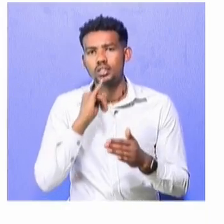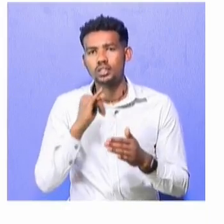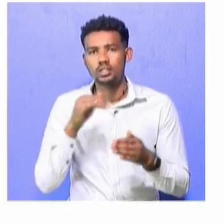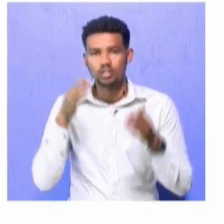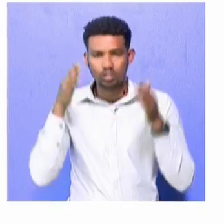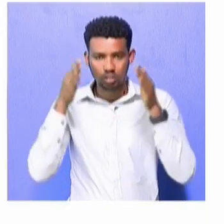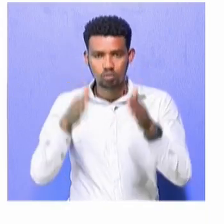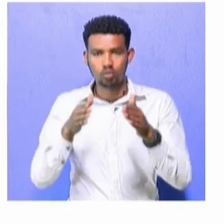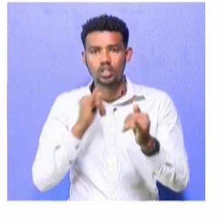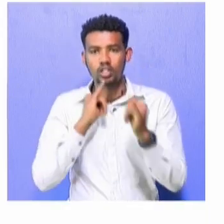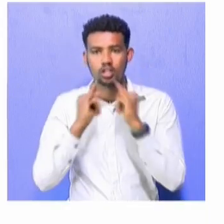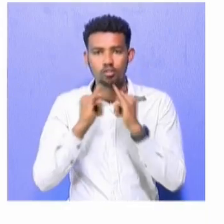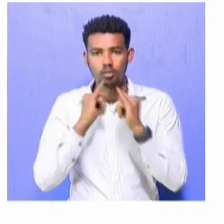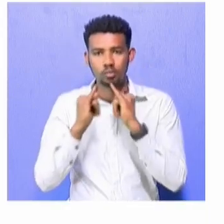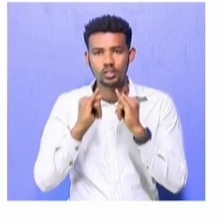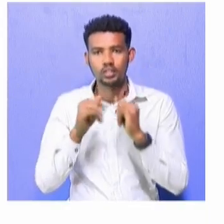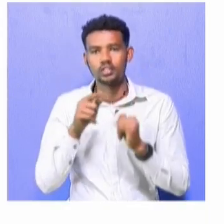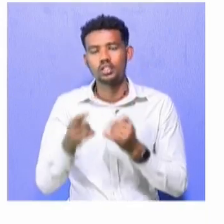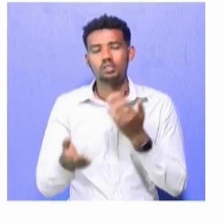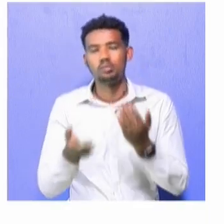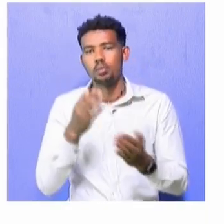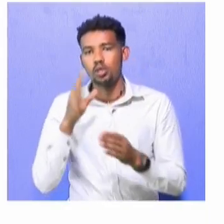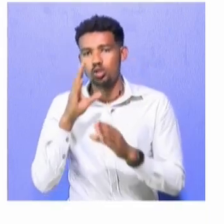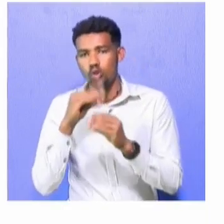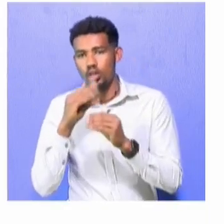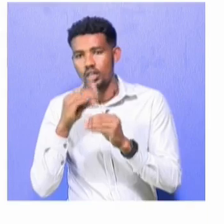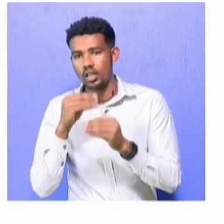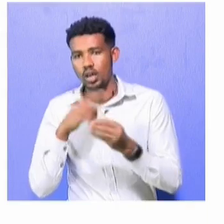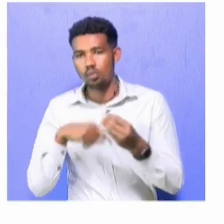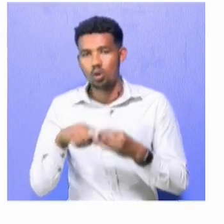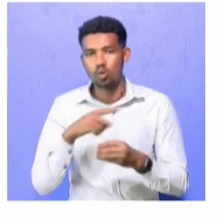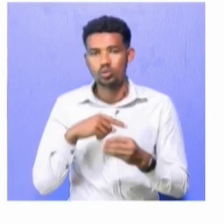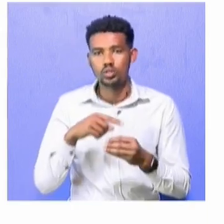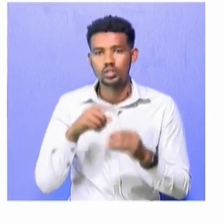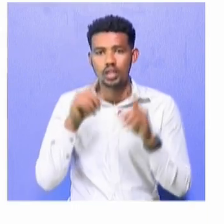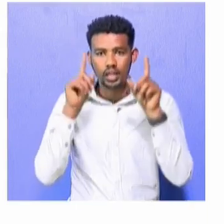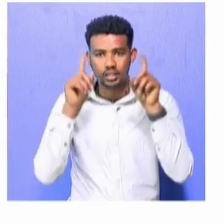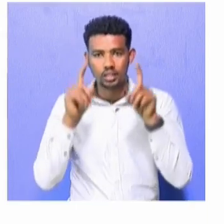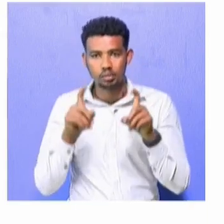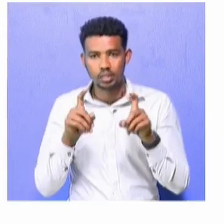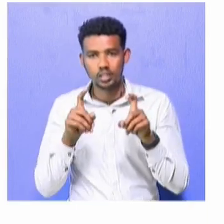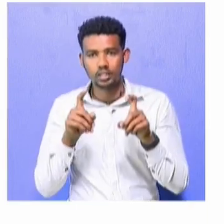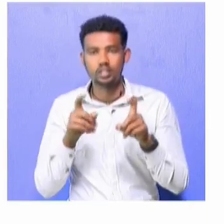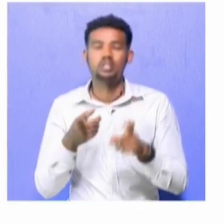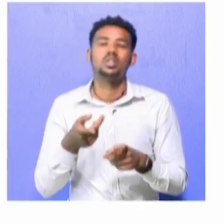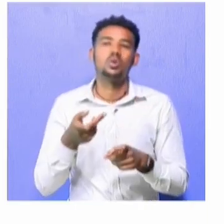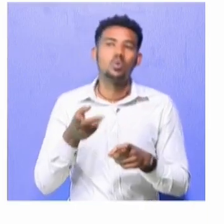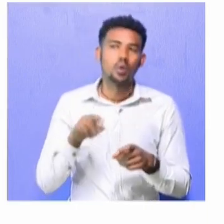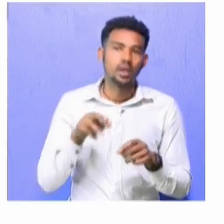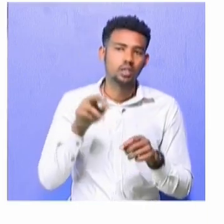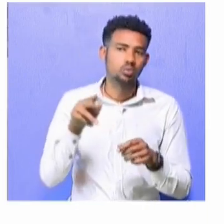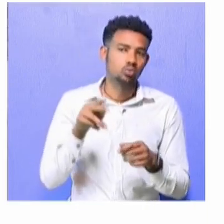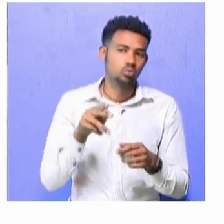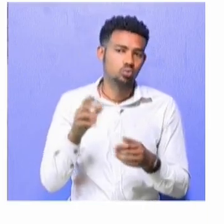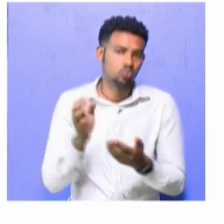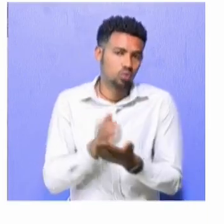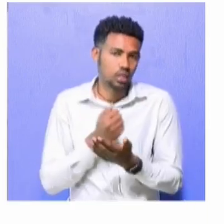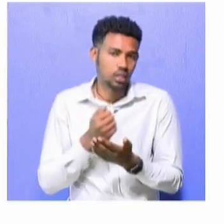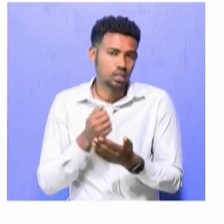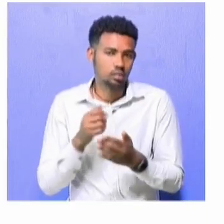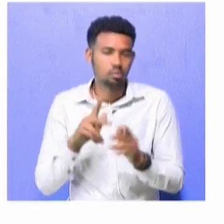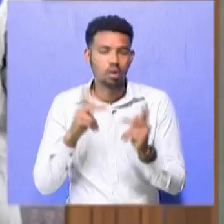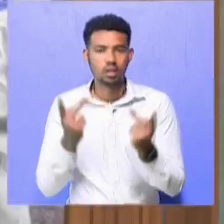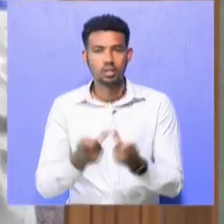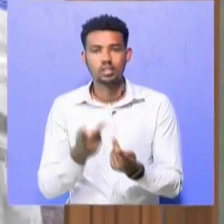information. It's maybe talking about examination when it is taking part.